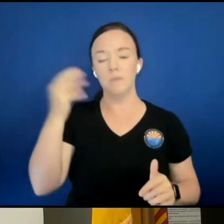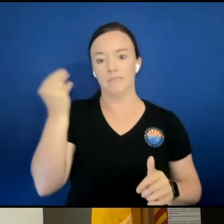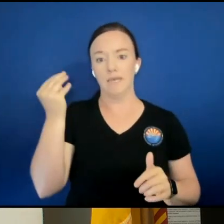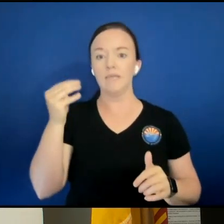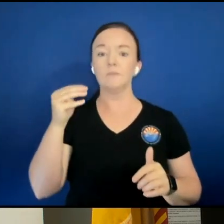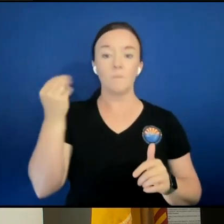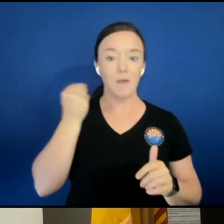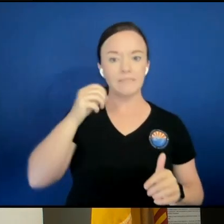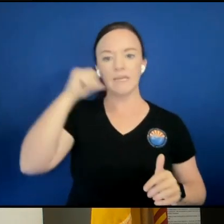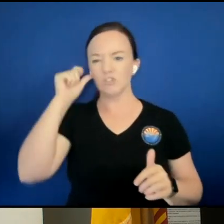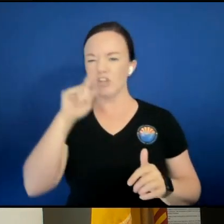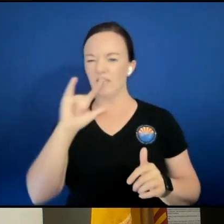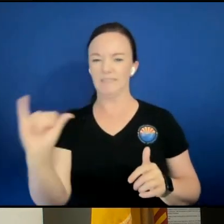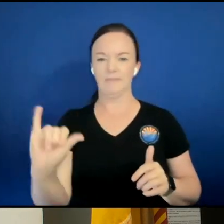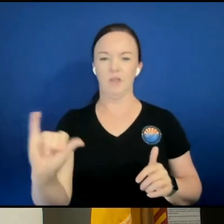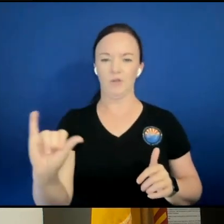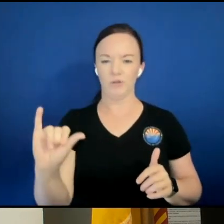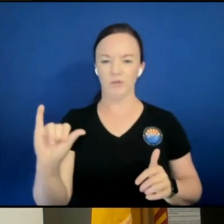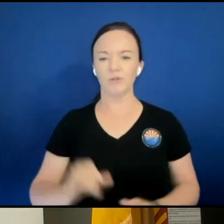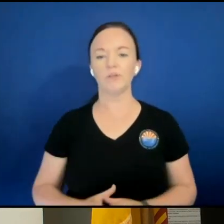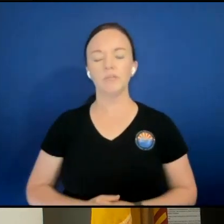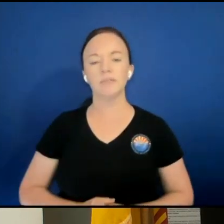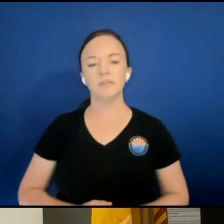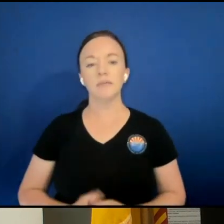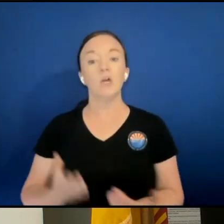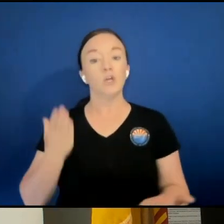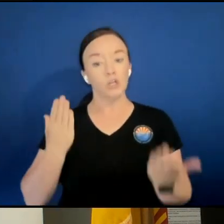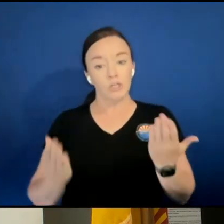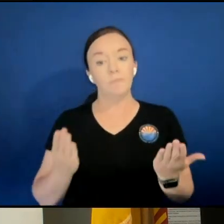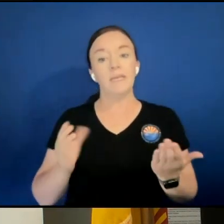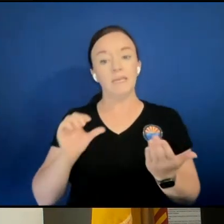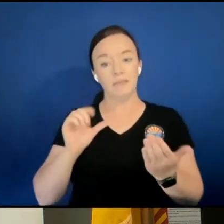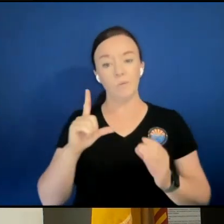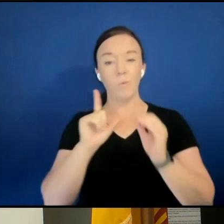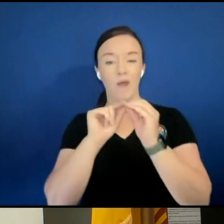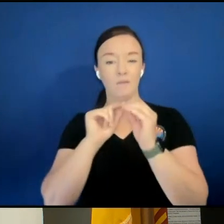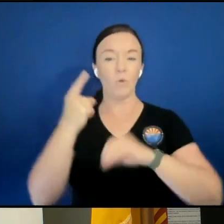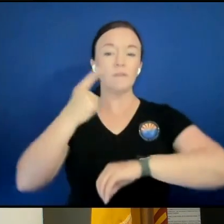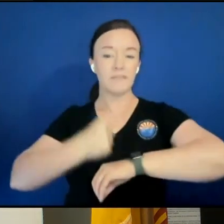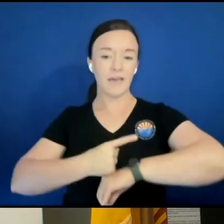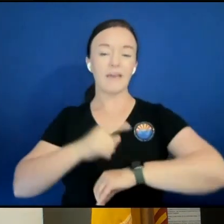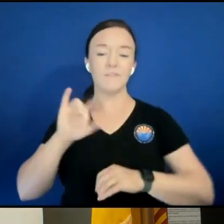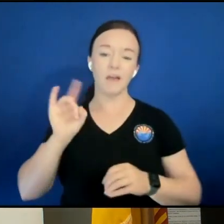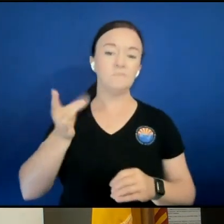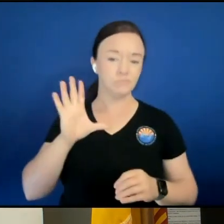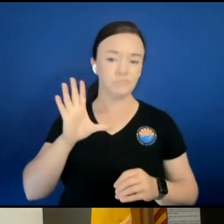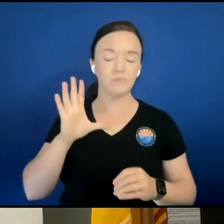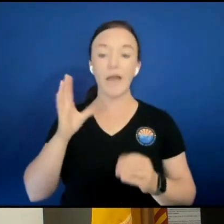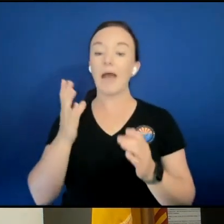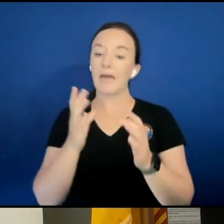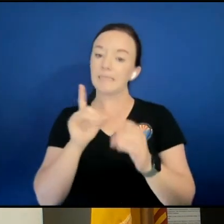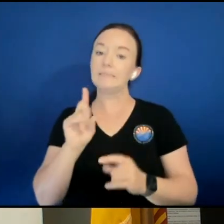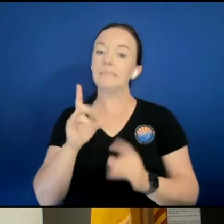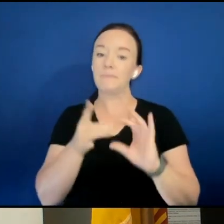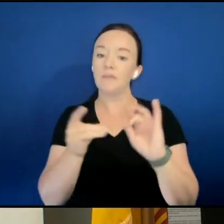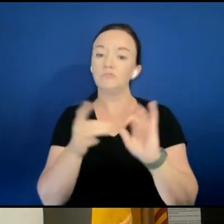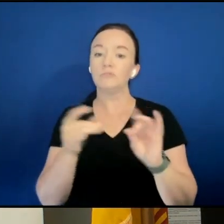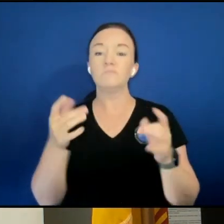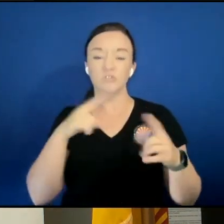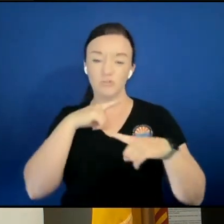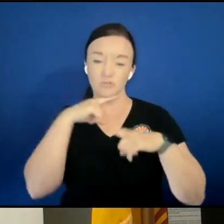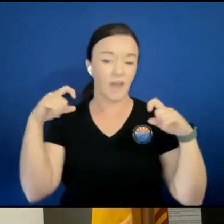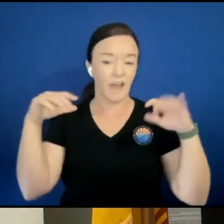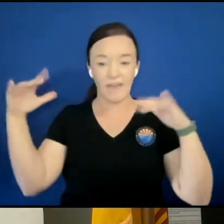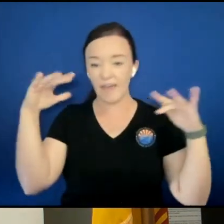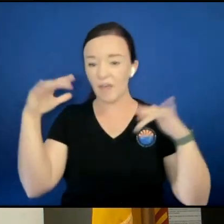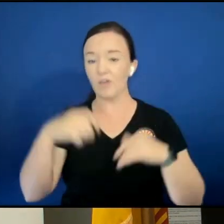Monday. We could see another potential day of this. Again, I mentioned we have really dry conditions in place. We still have those